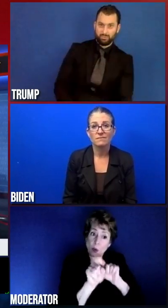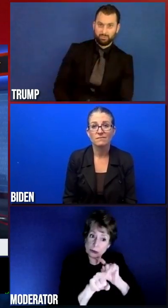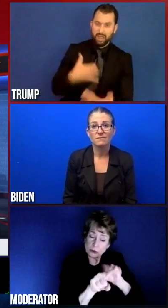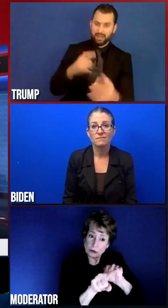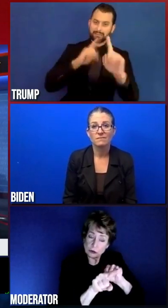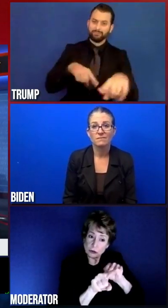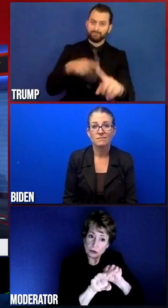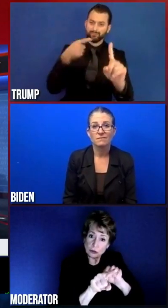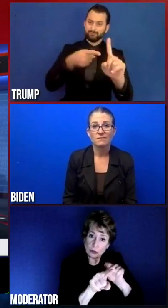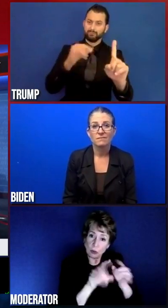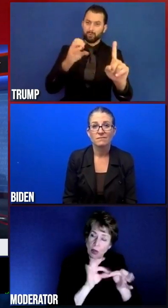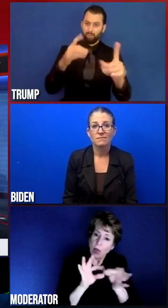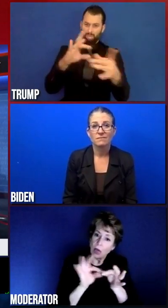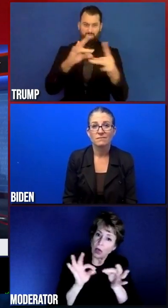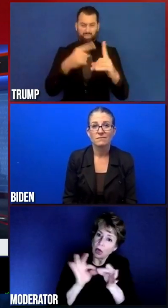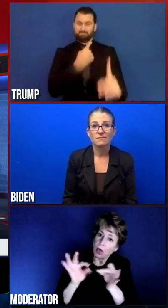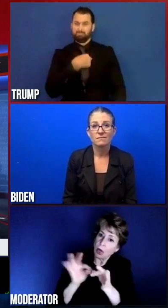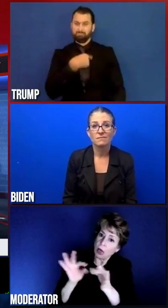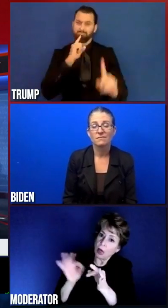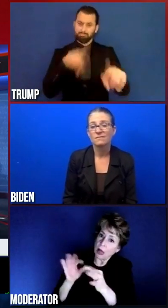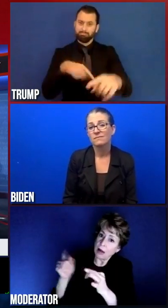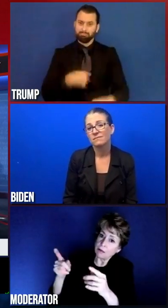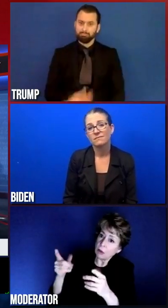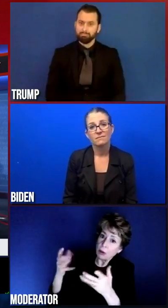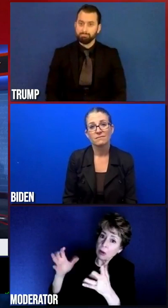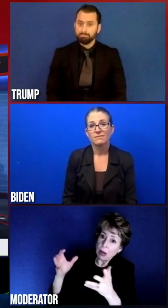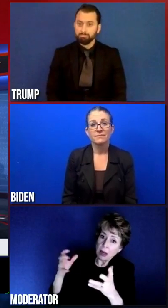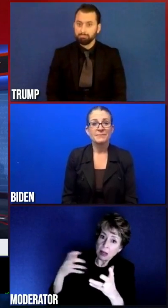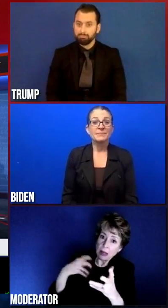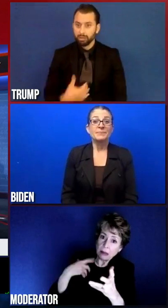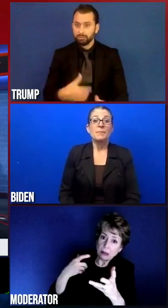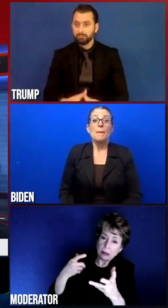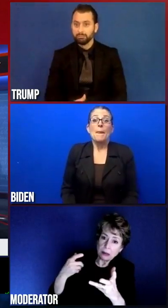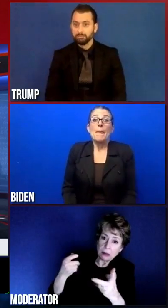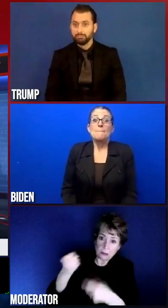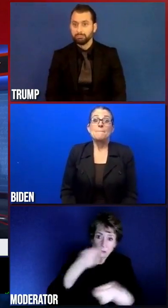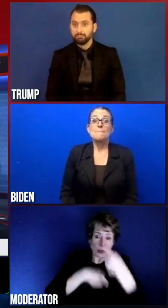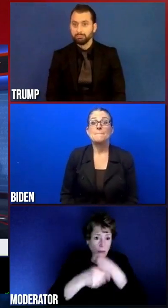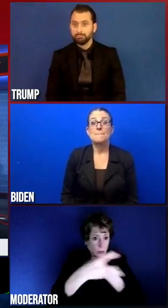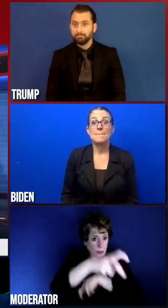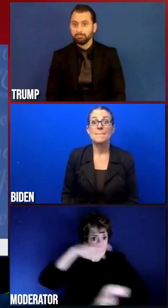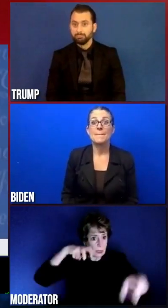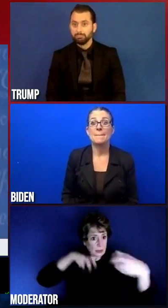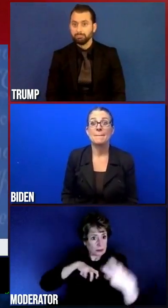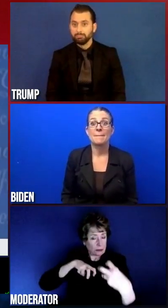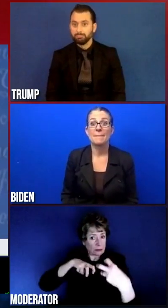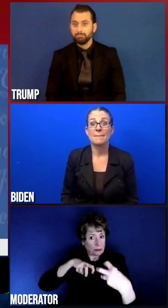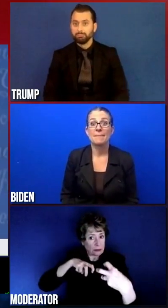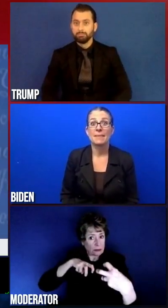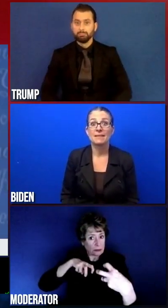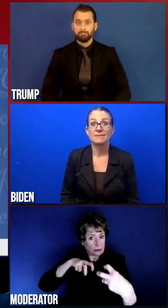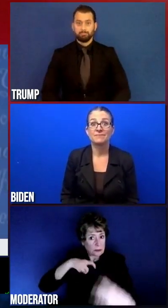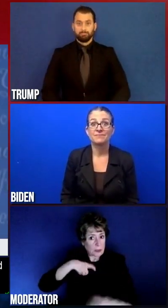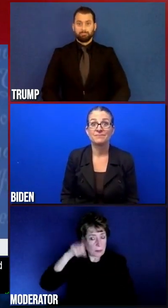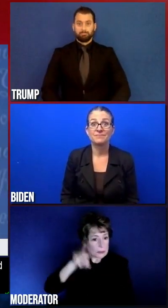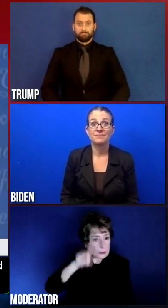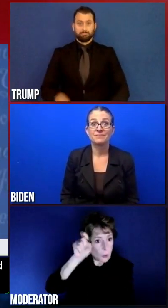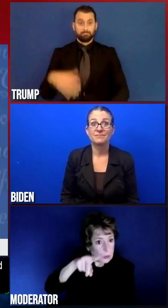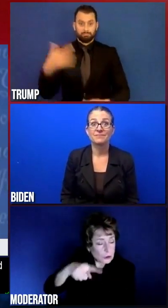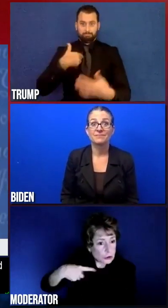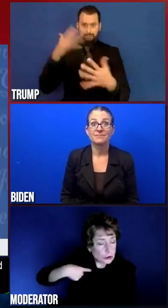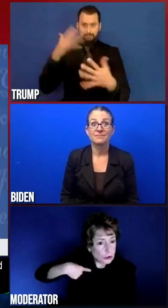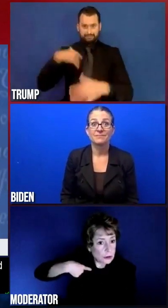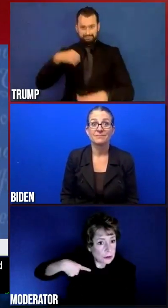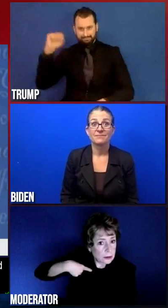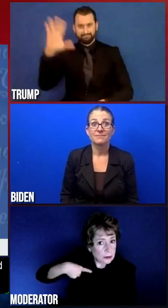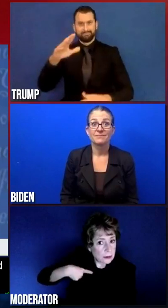it. And if you want to switch seats. We could very quickly. We could do that, but I'd send in the National Guard, it would be over. There'd be no problem. Okay. But they don't want to accept the